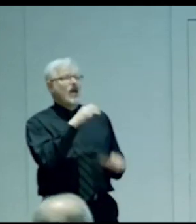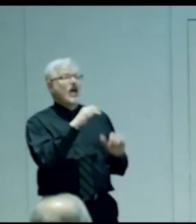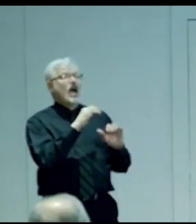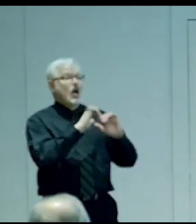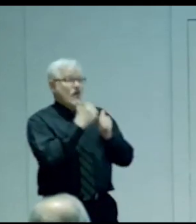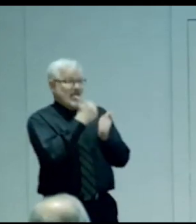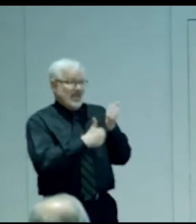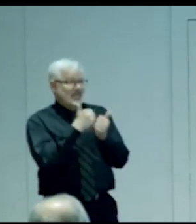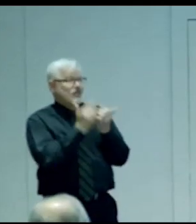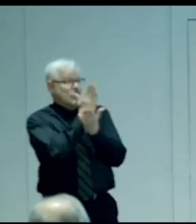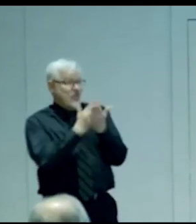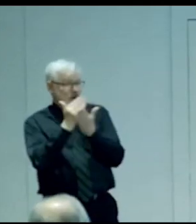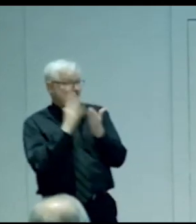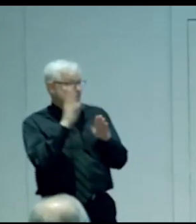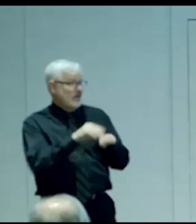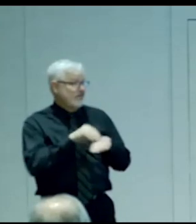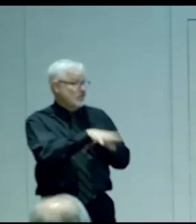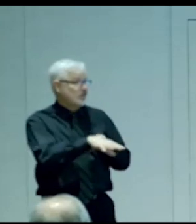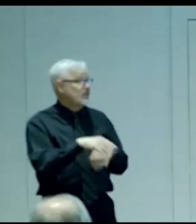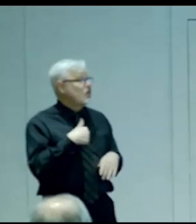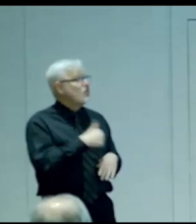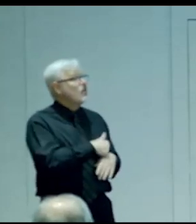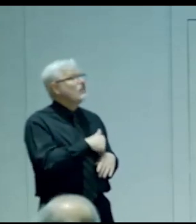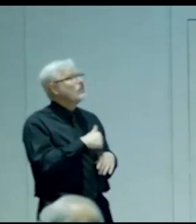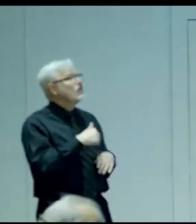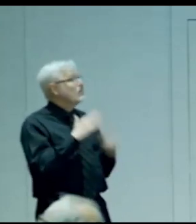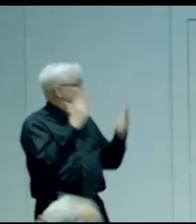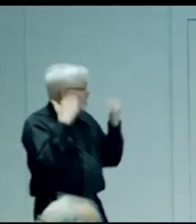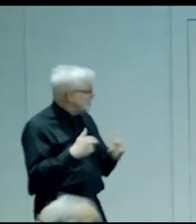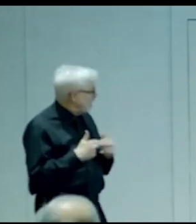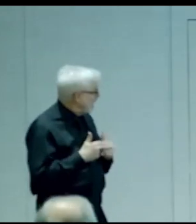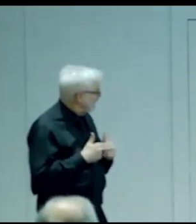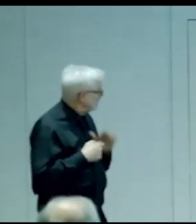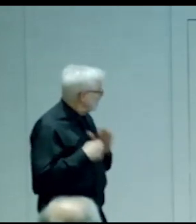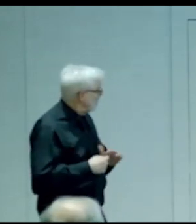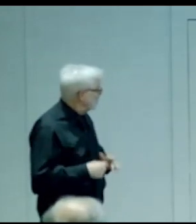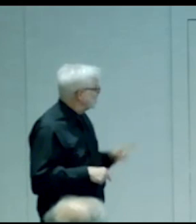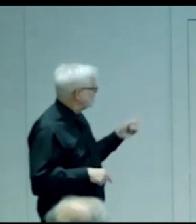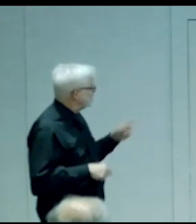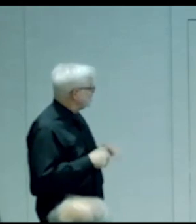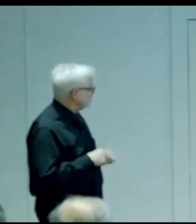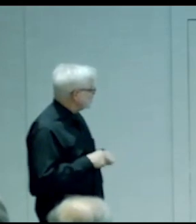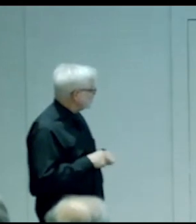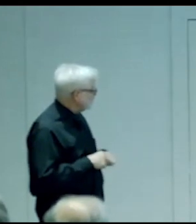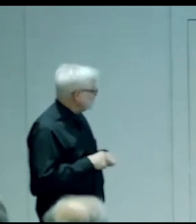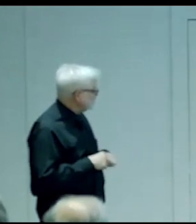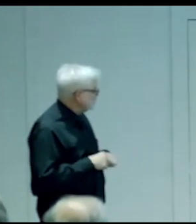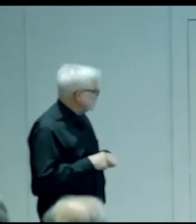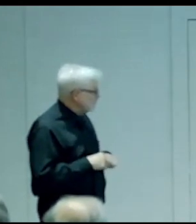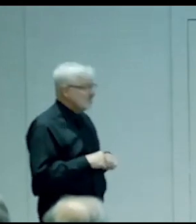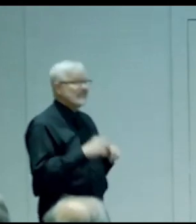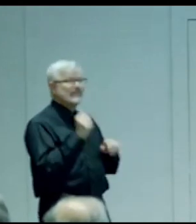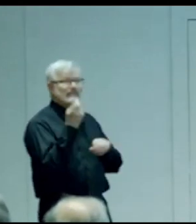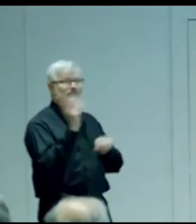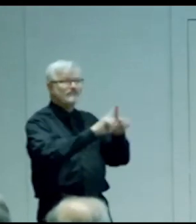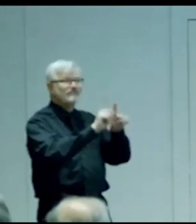modeling. We estimated those components, and the next slide shows the results for several